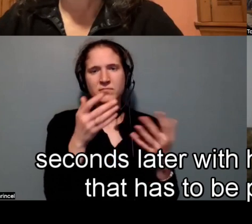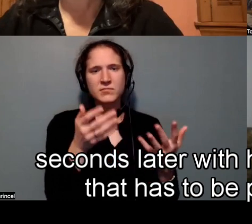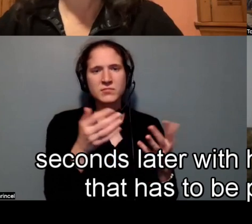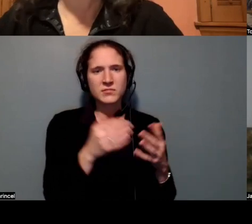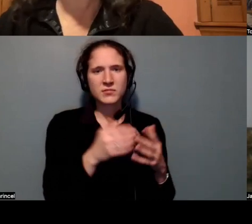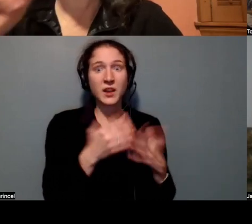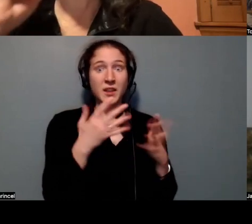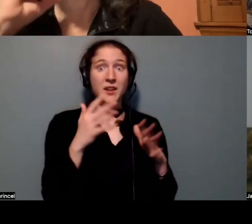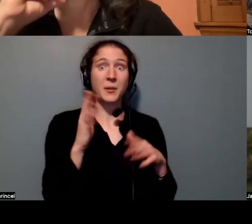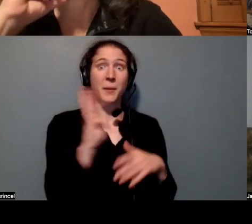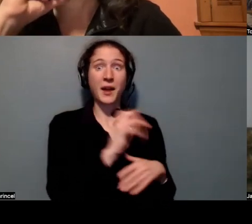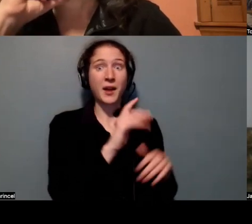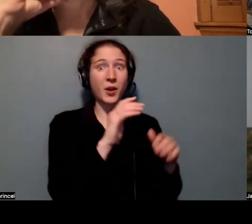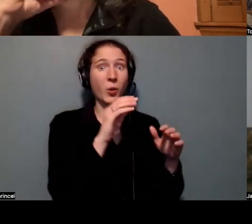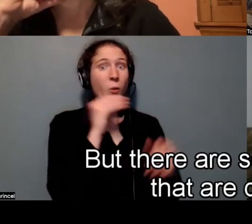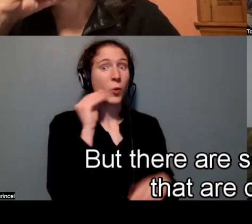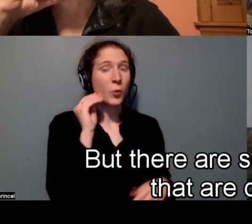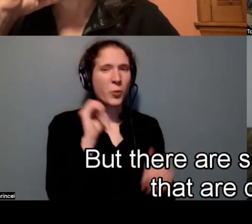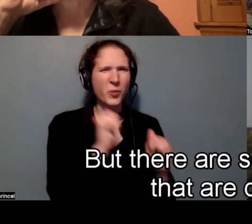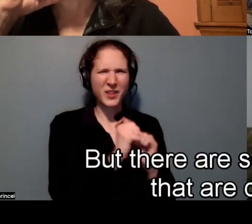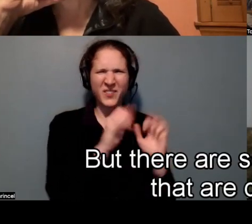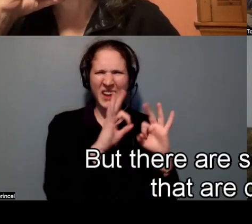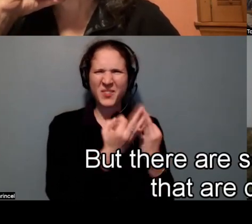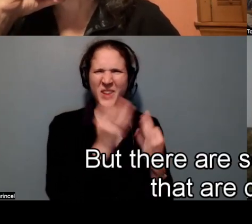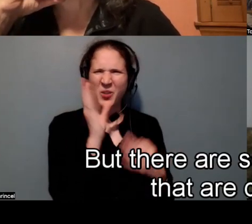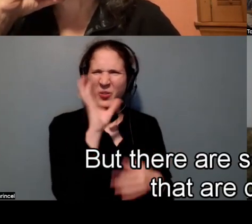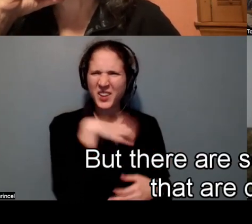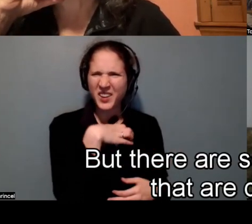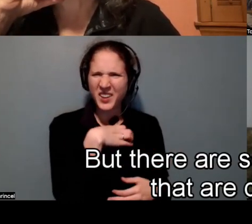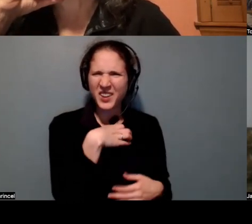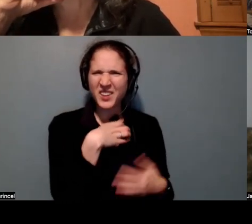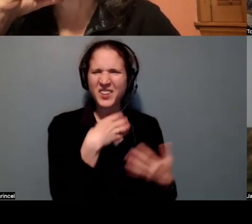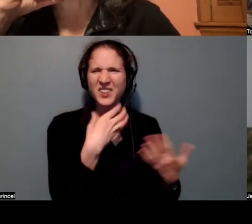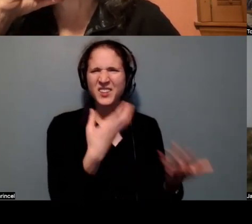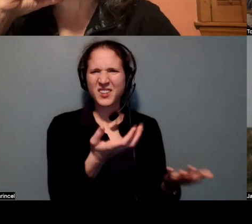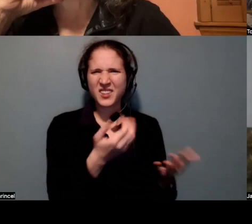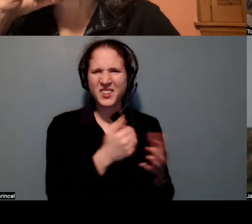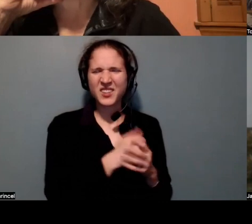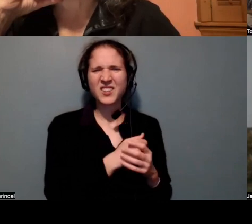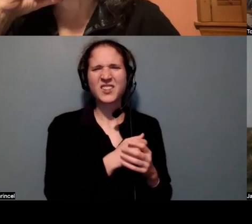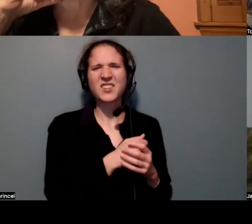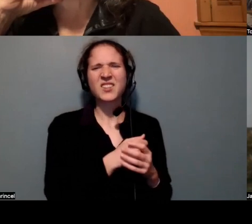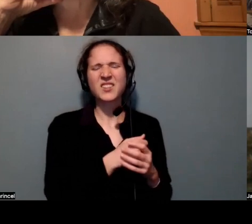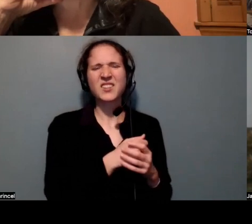strange. Yeah. But you're right. There are so many things that are different.